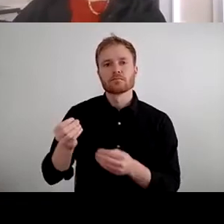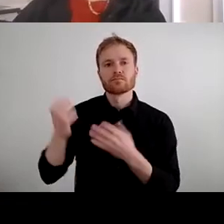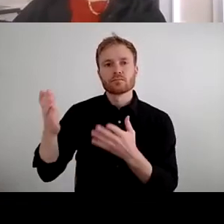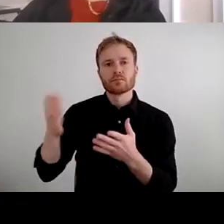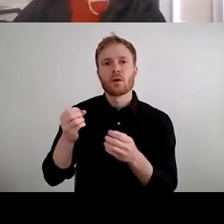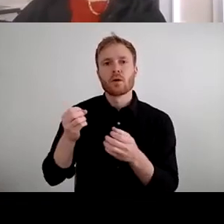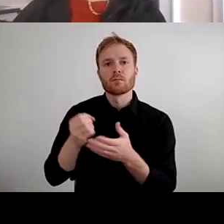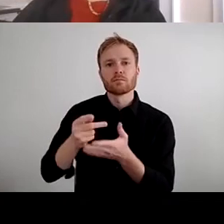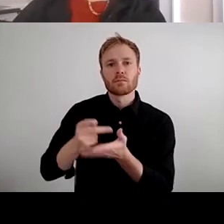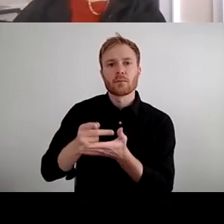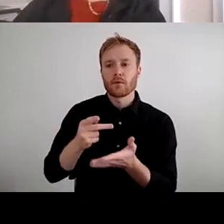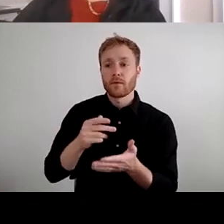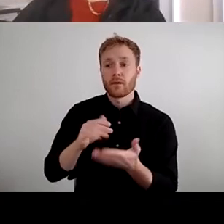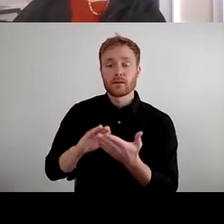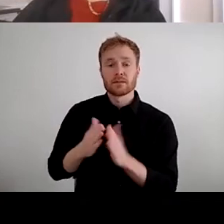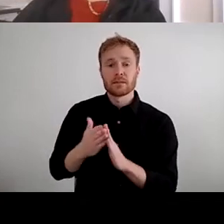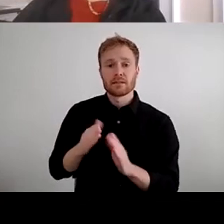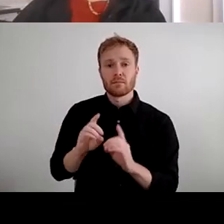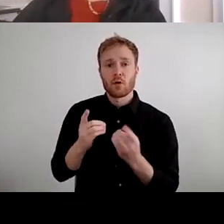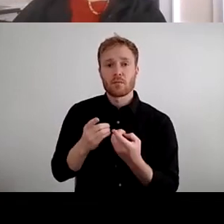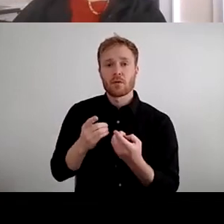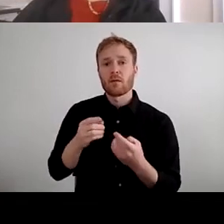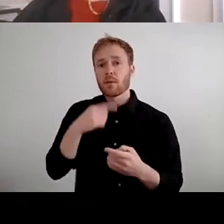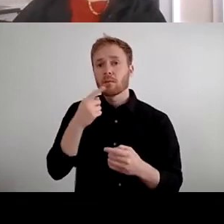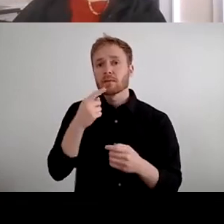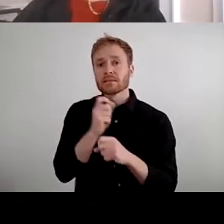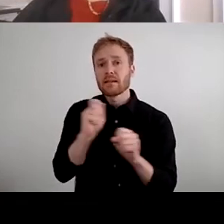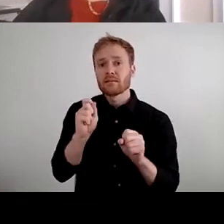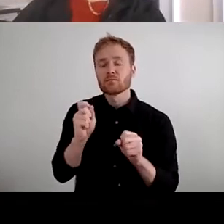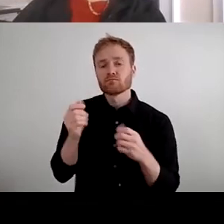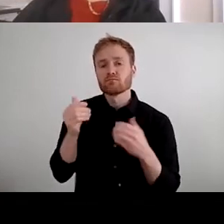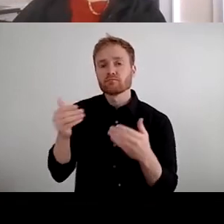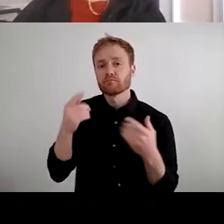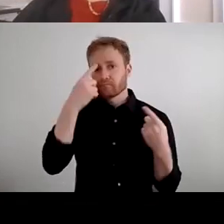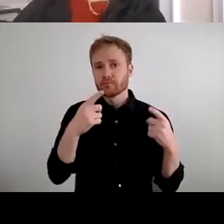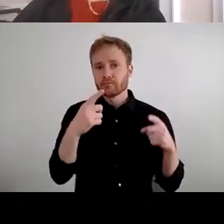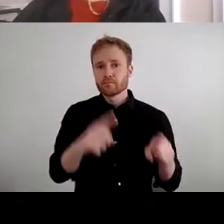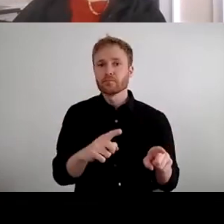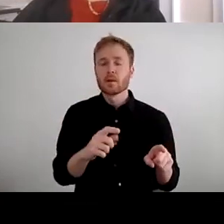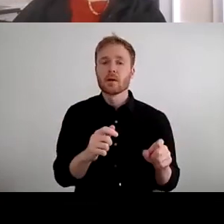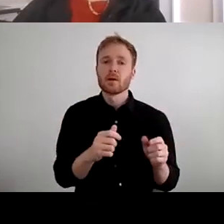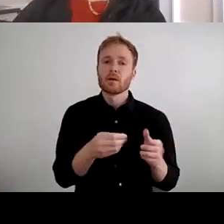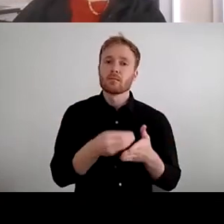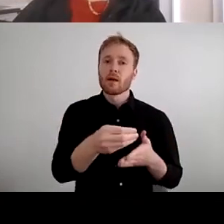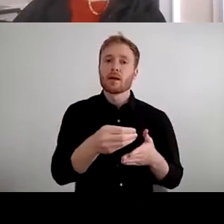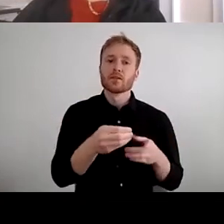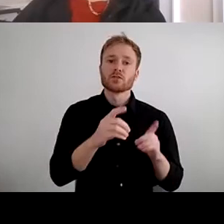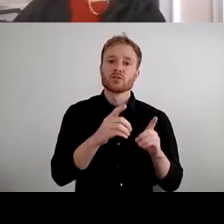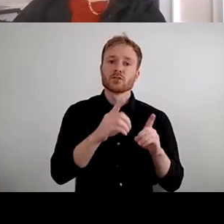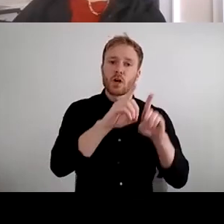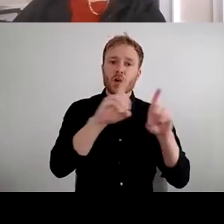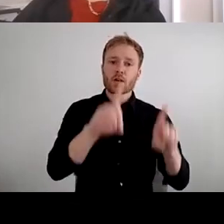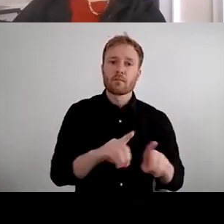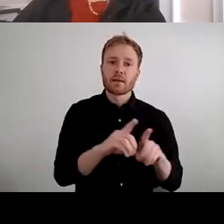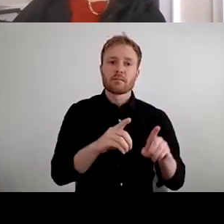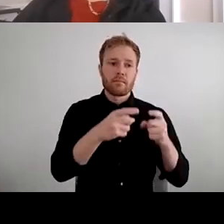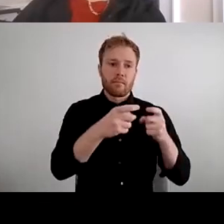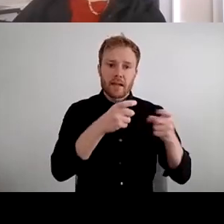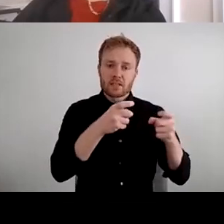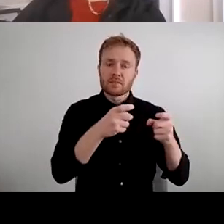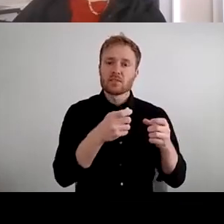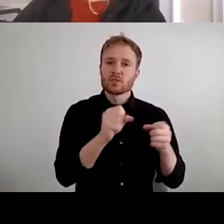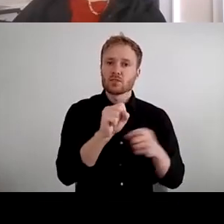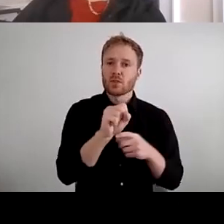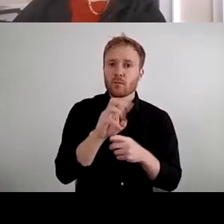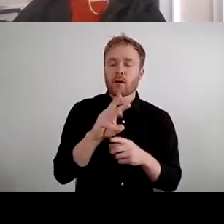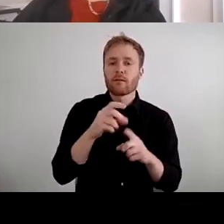city's Department of Public Safety to enter into relevant agreement to purchase document management software from Power DMS